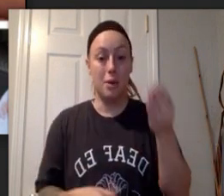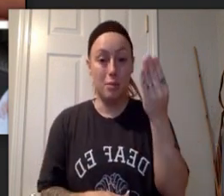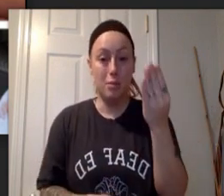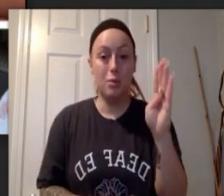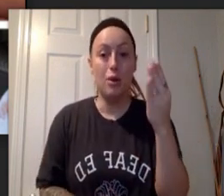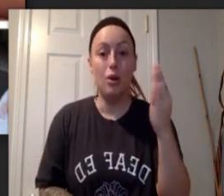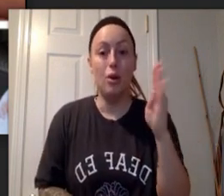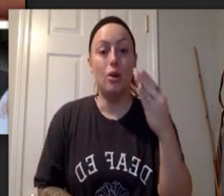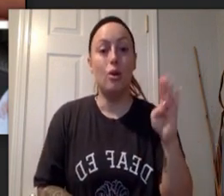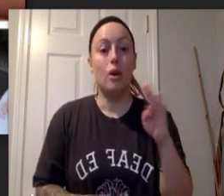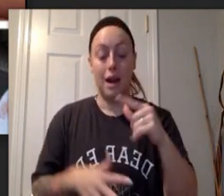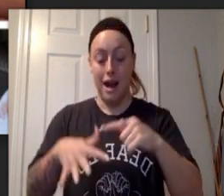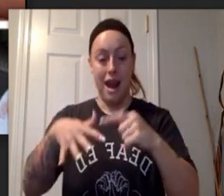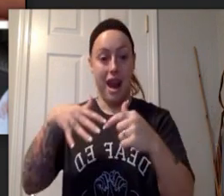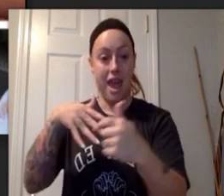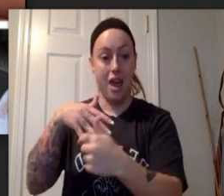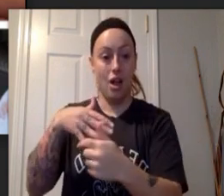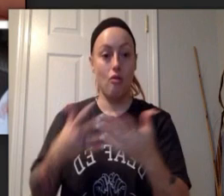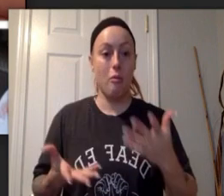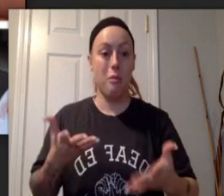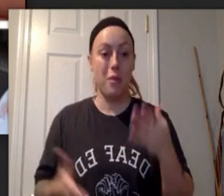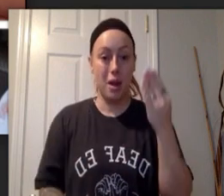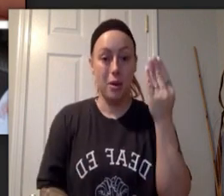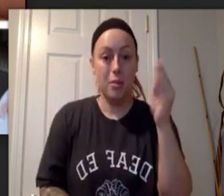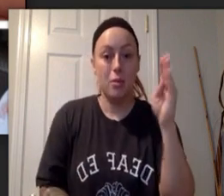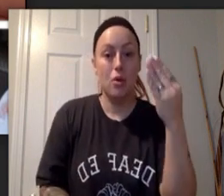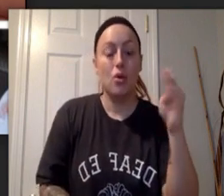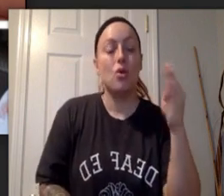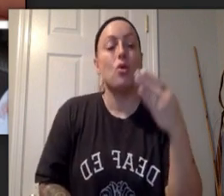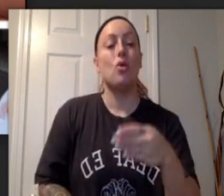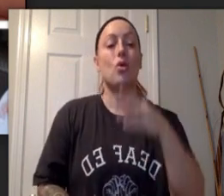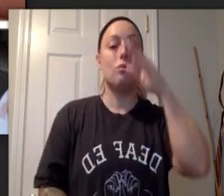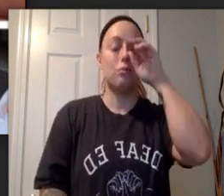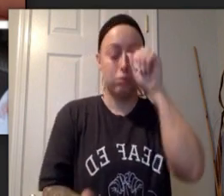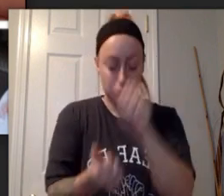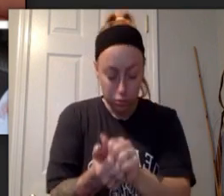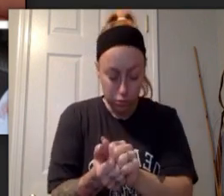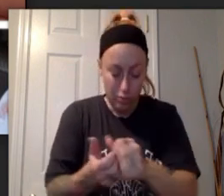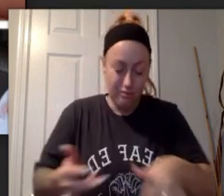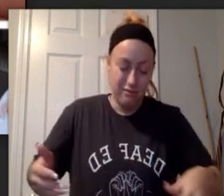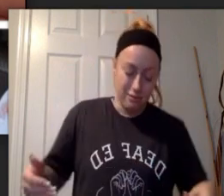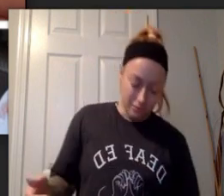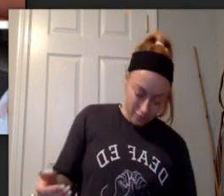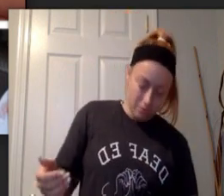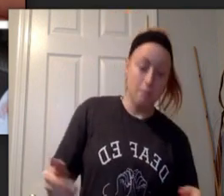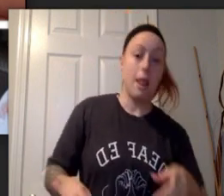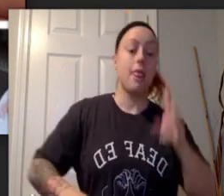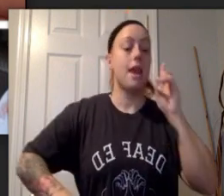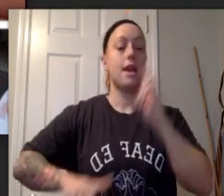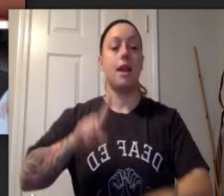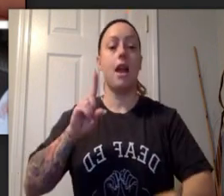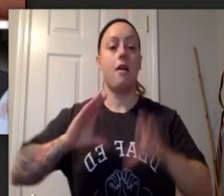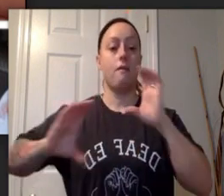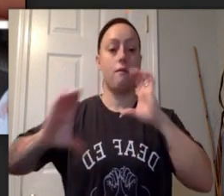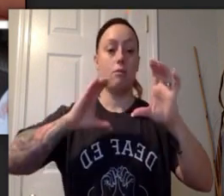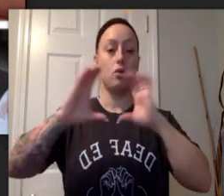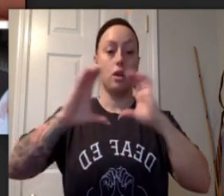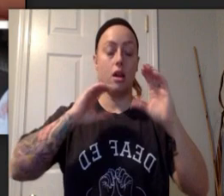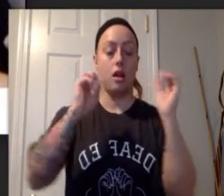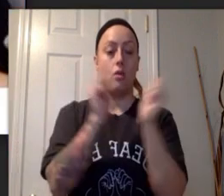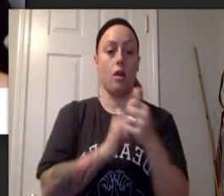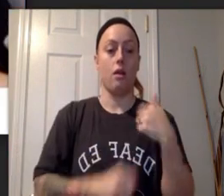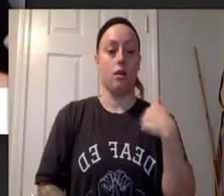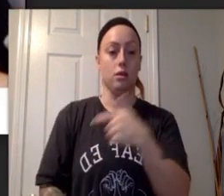lost consciousness and the body is limp and heavy. But the number one thing we're looking for is they cannot verbally communicate with